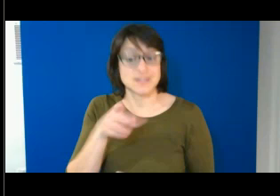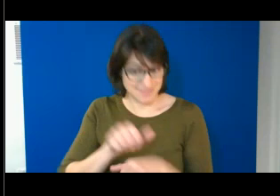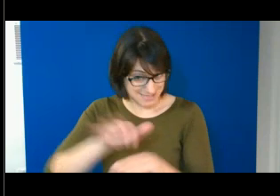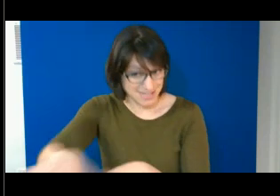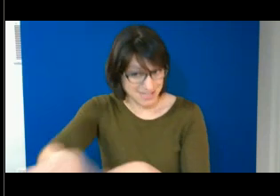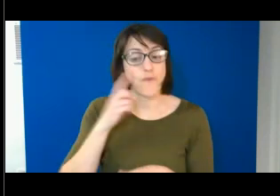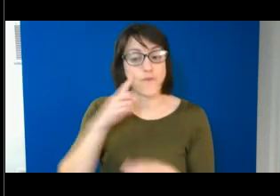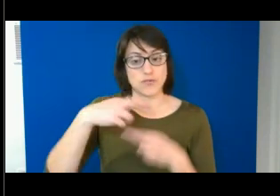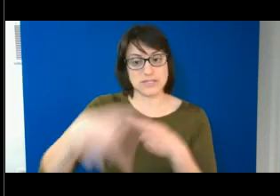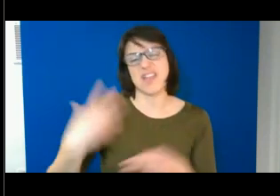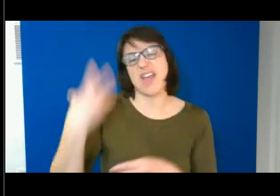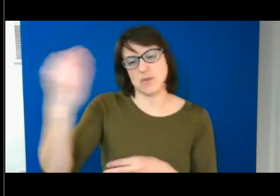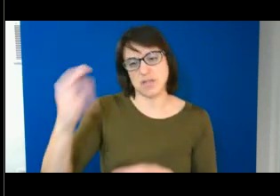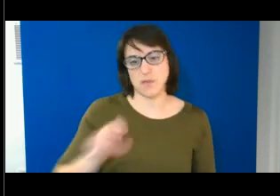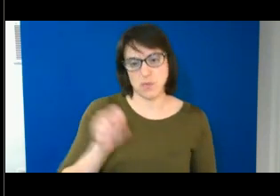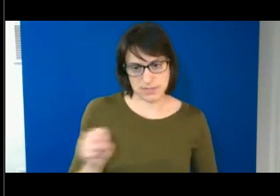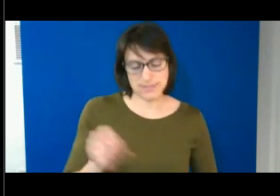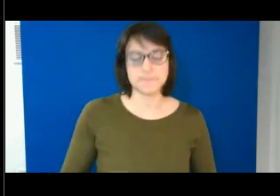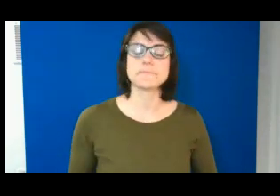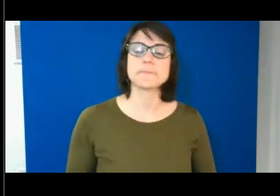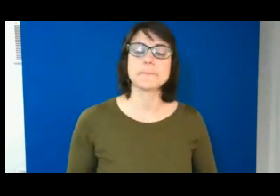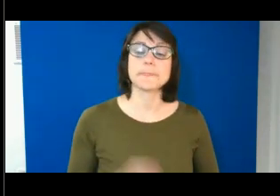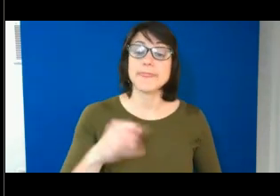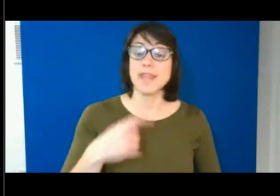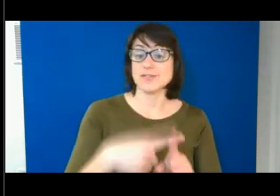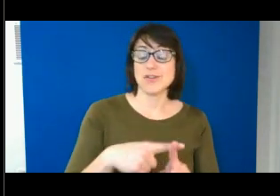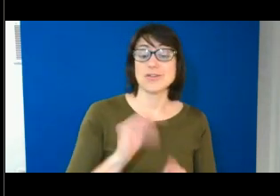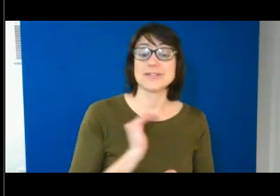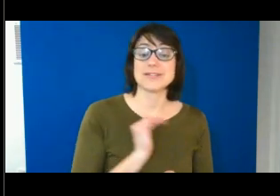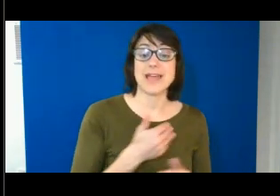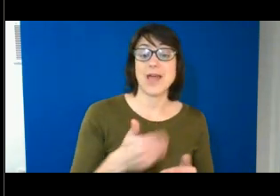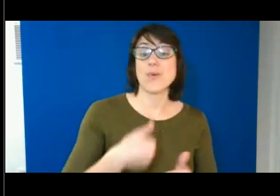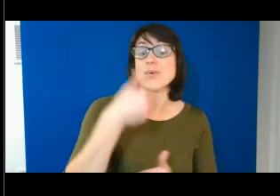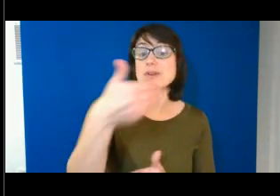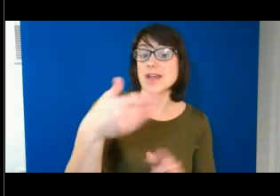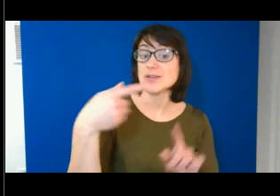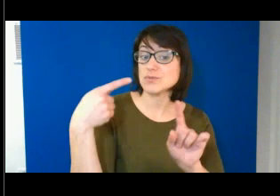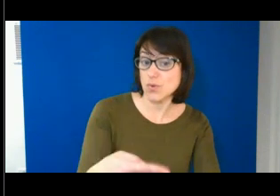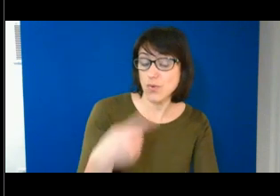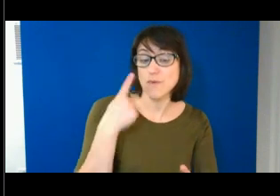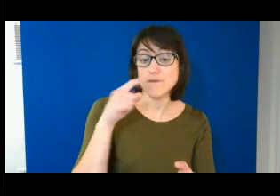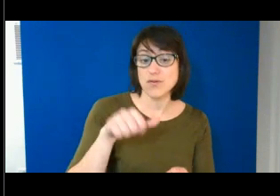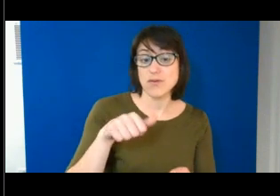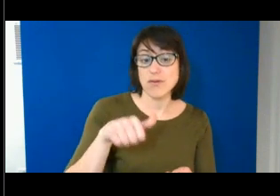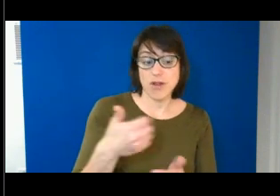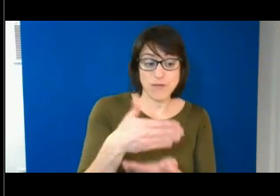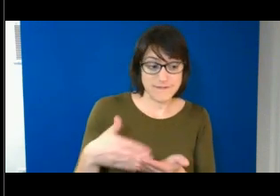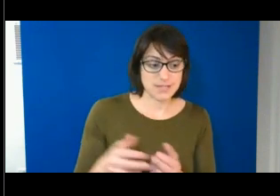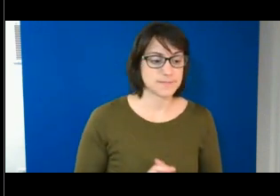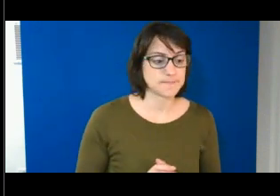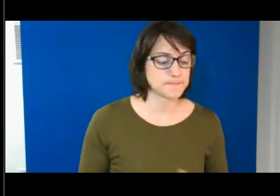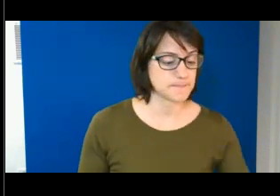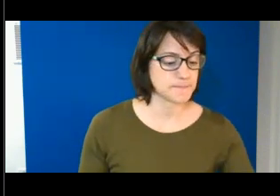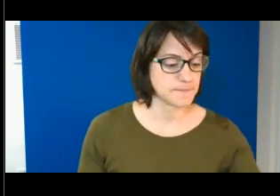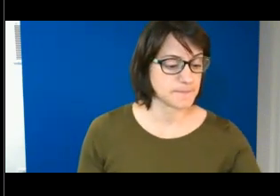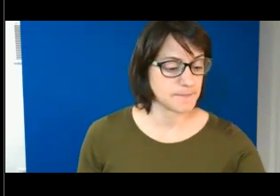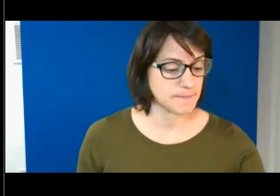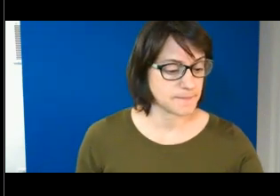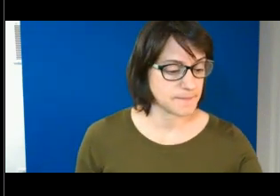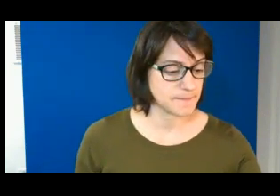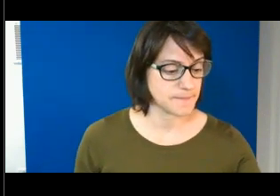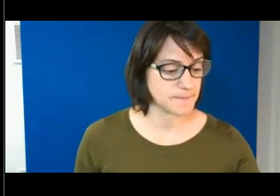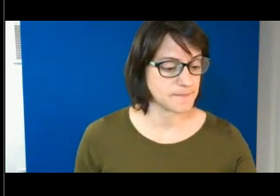of the United States, which kind of targets our next goal for another phase. So then we go on to evaluating,